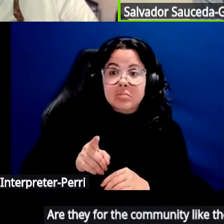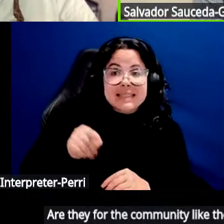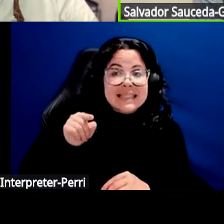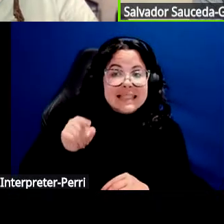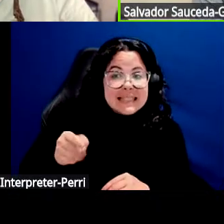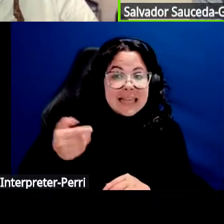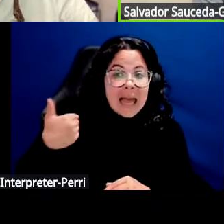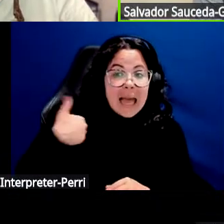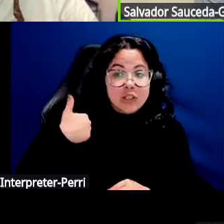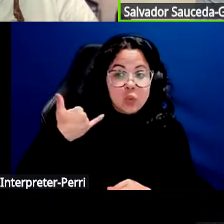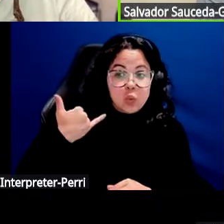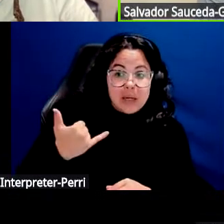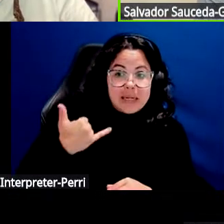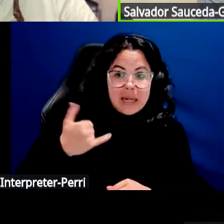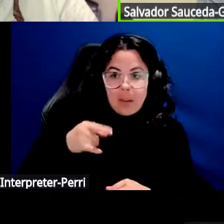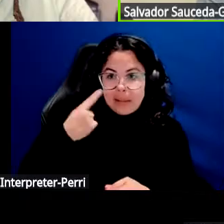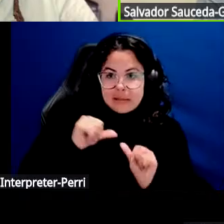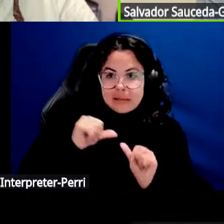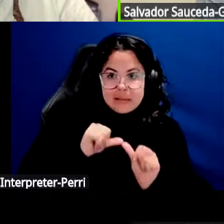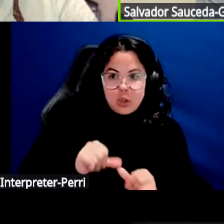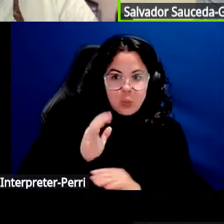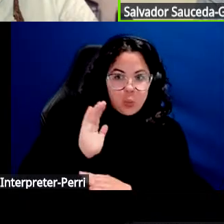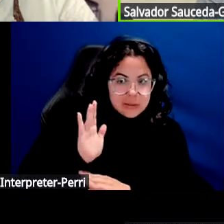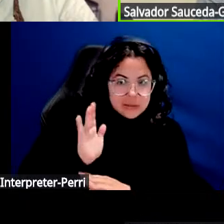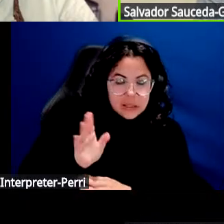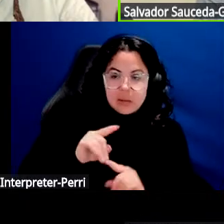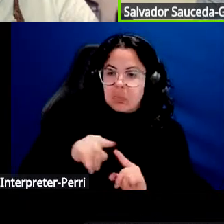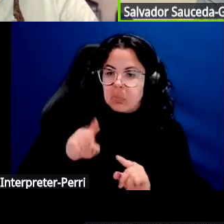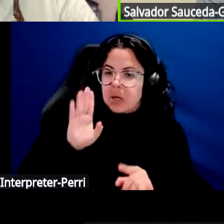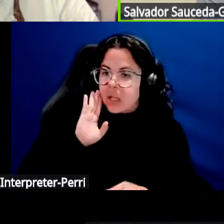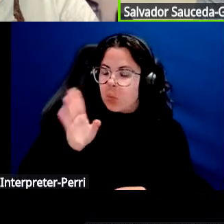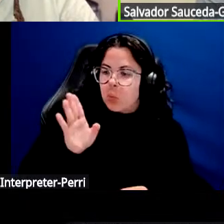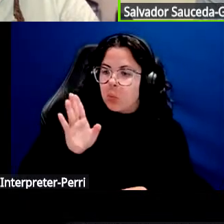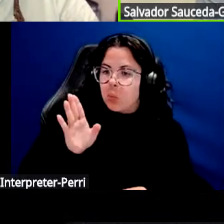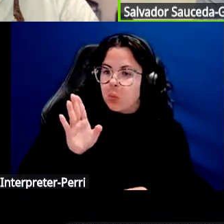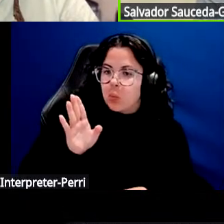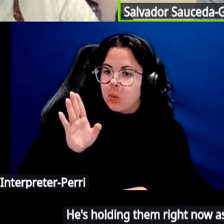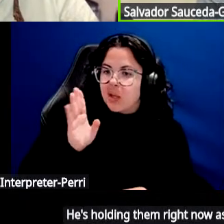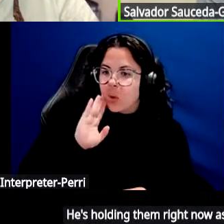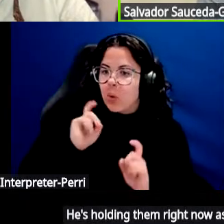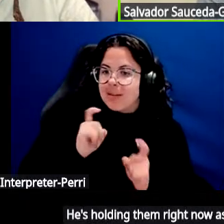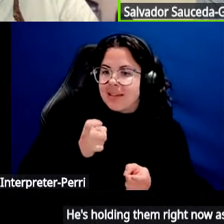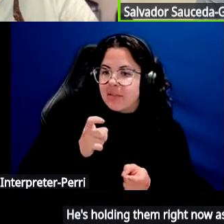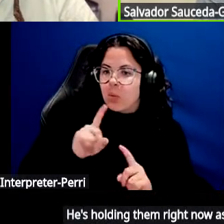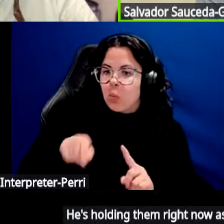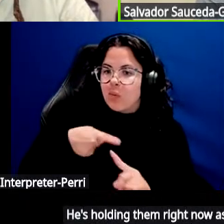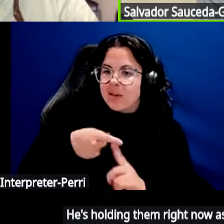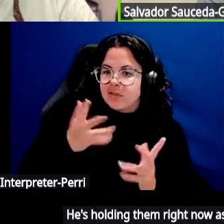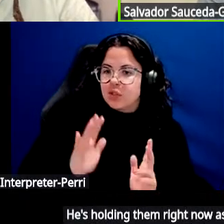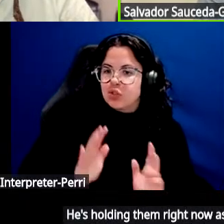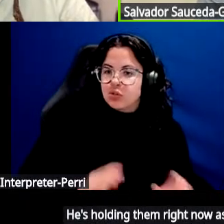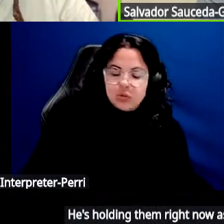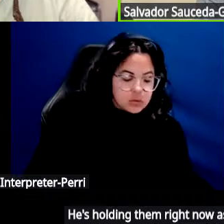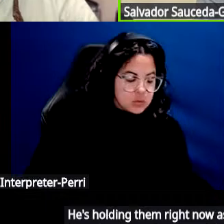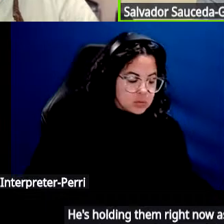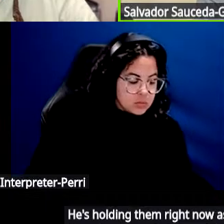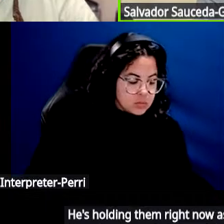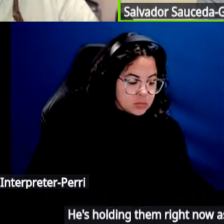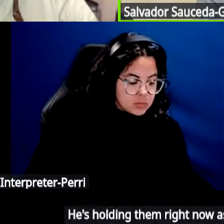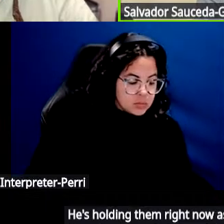them right now as he's still presenting, but he's gonna render them to us once he's completed with his presentation portion.